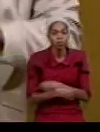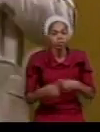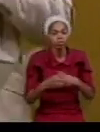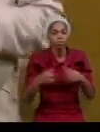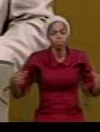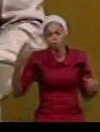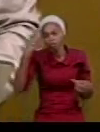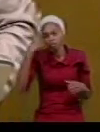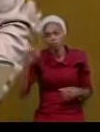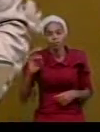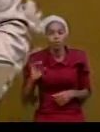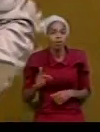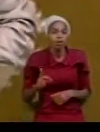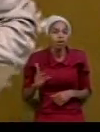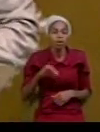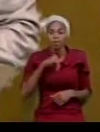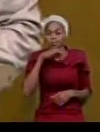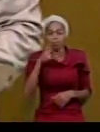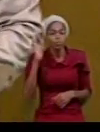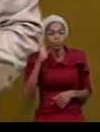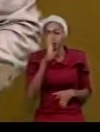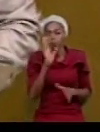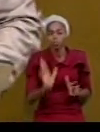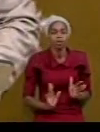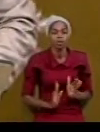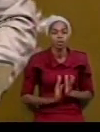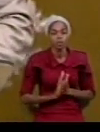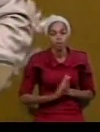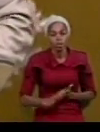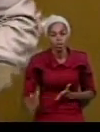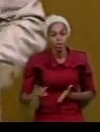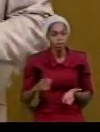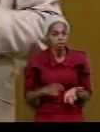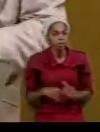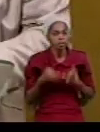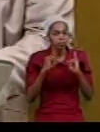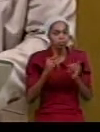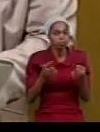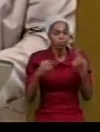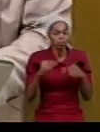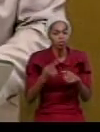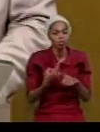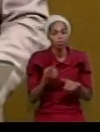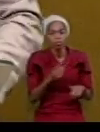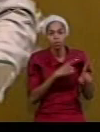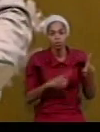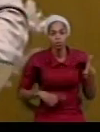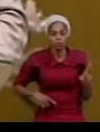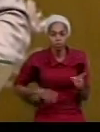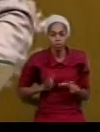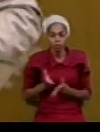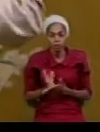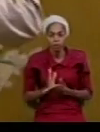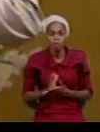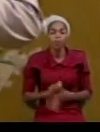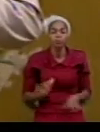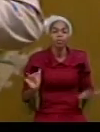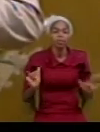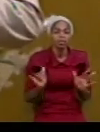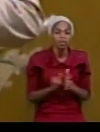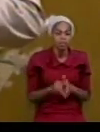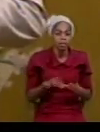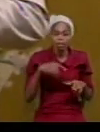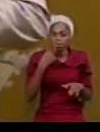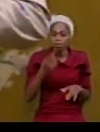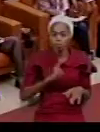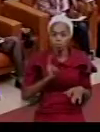so these instructions come directly from the Lord. And that tells us that as believers, we must always